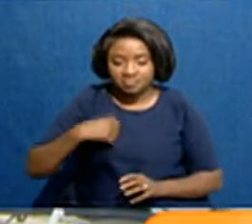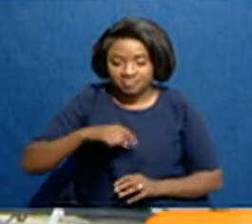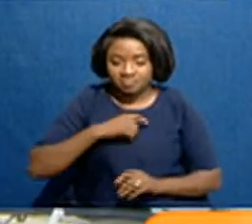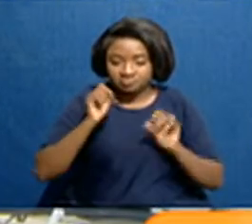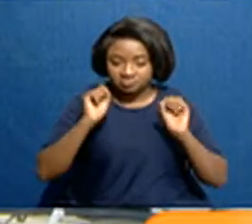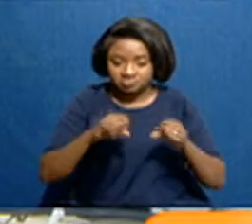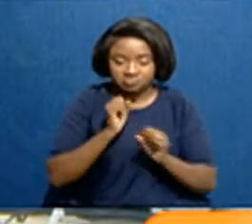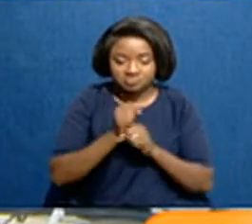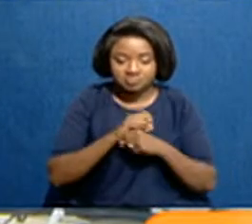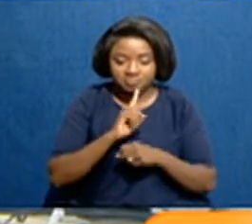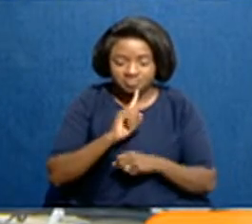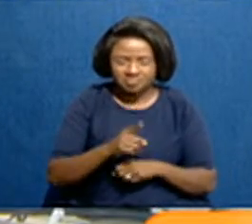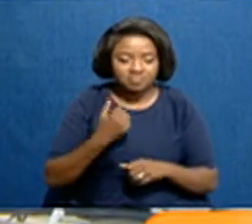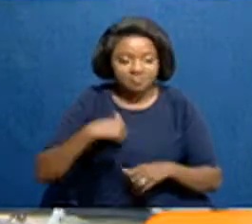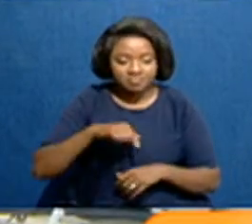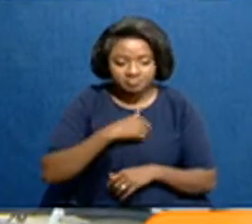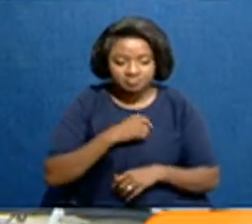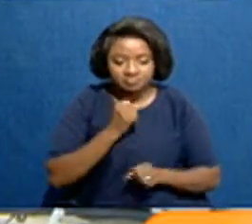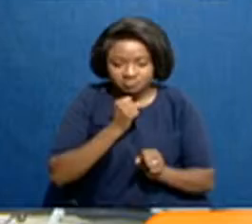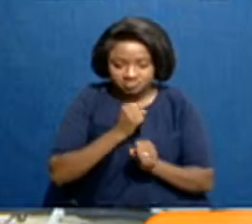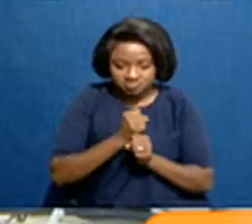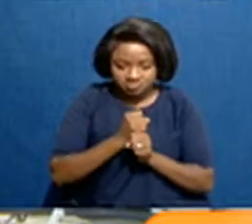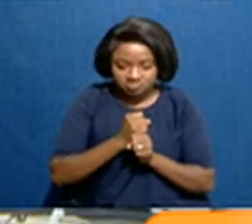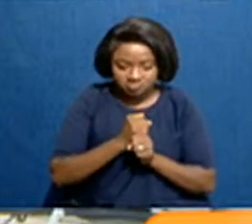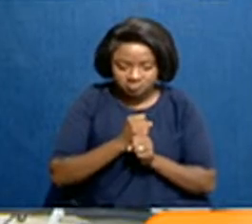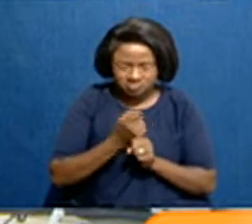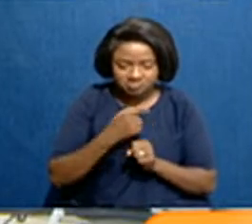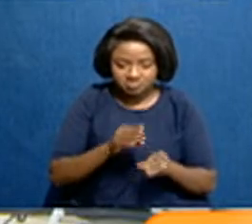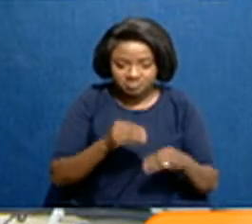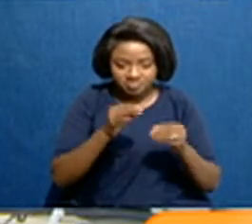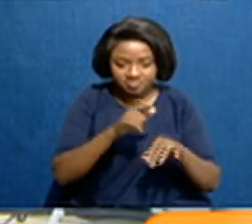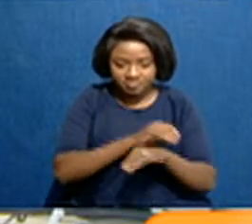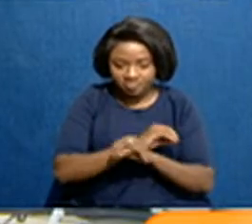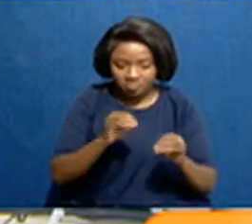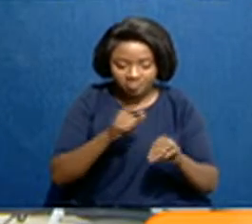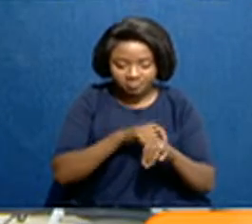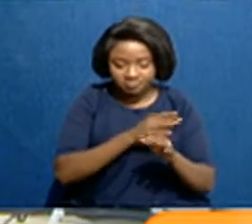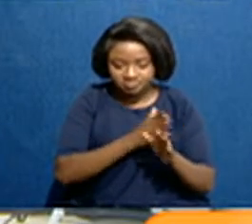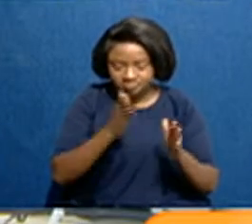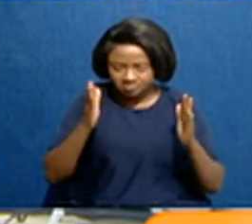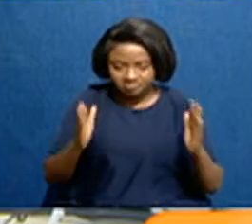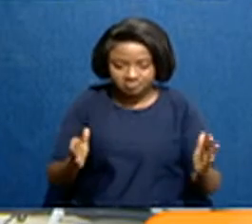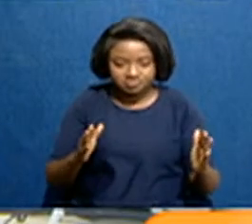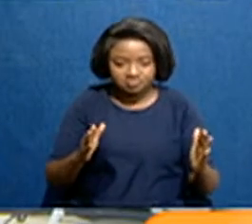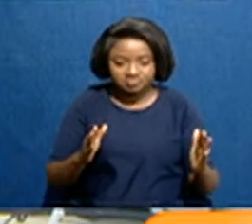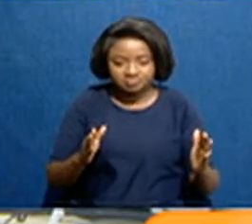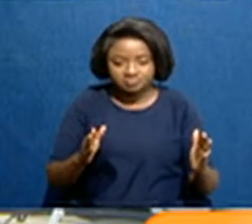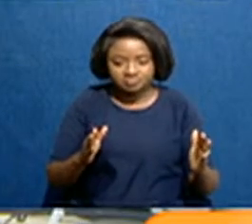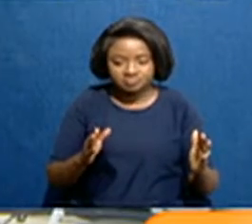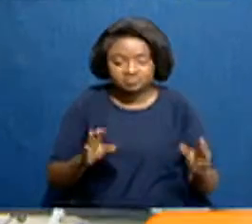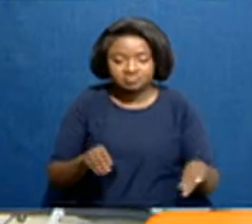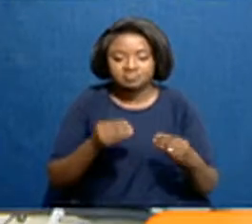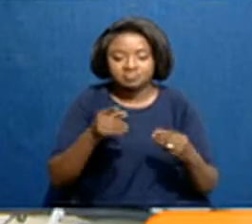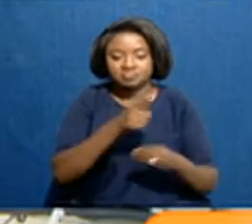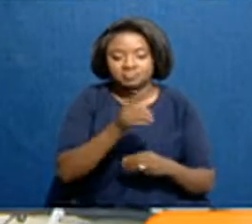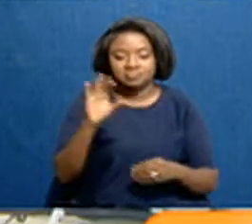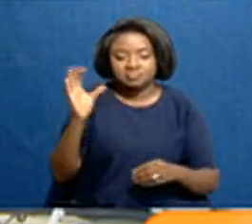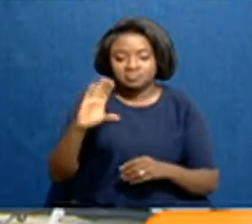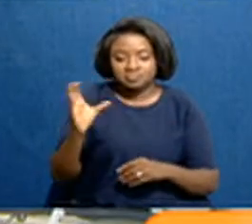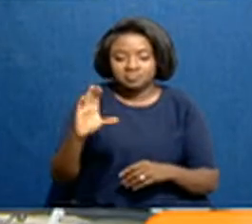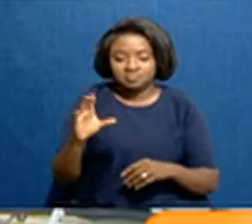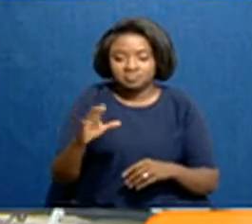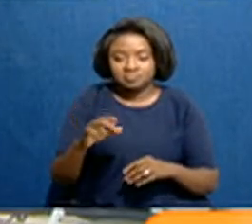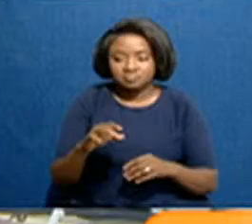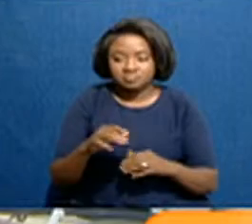that we do give the good timelines for the crop. We give the client the seedlings at